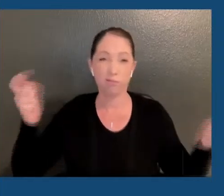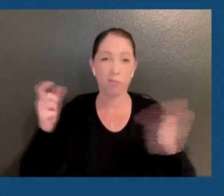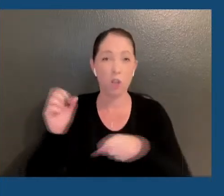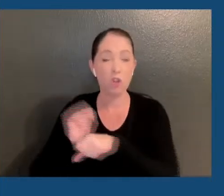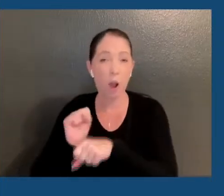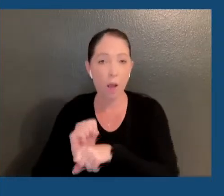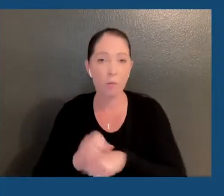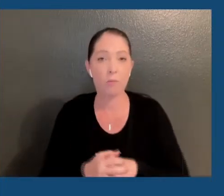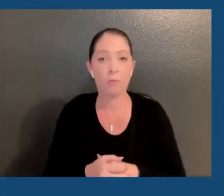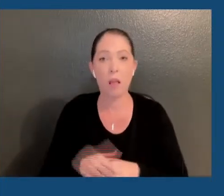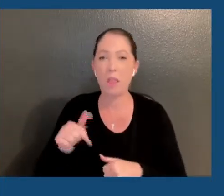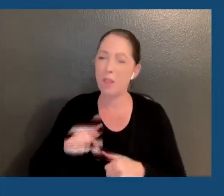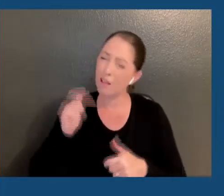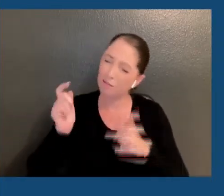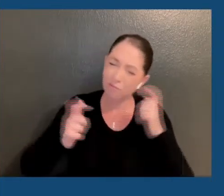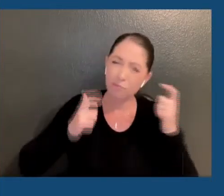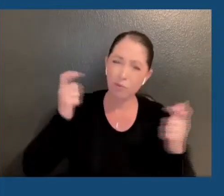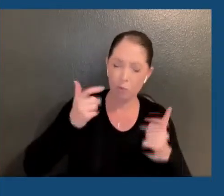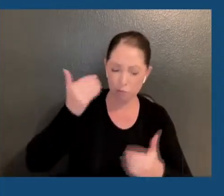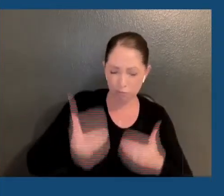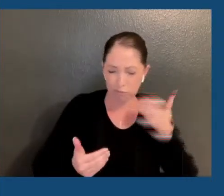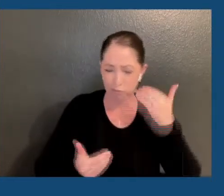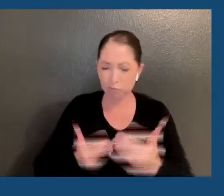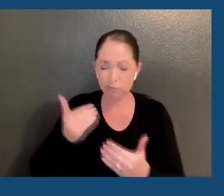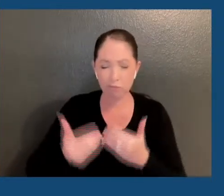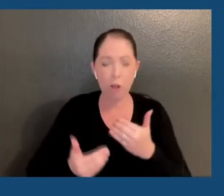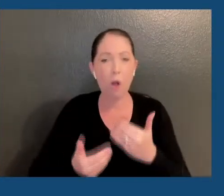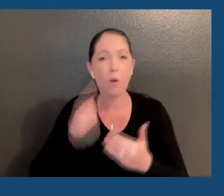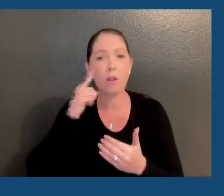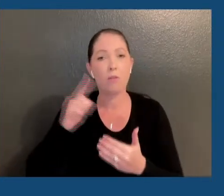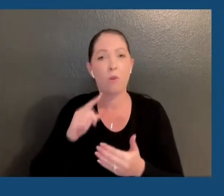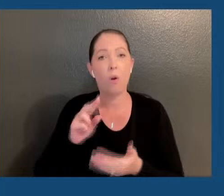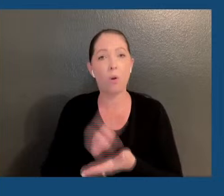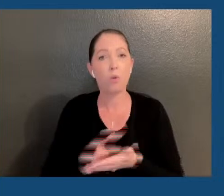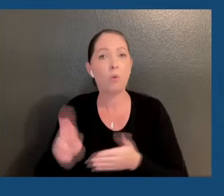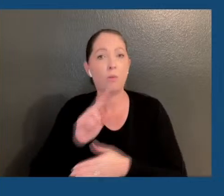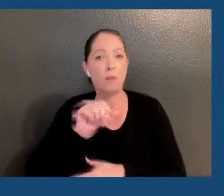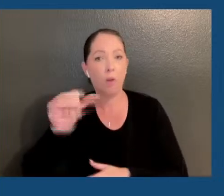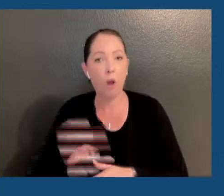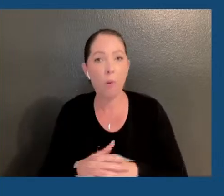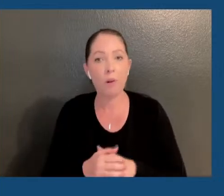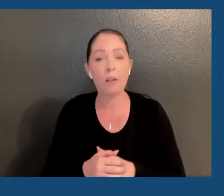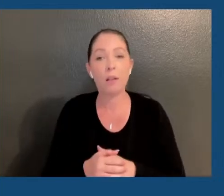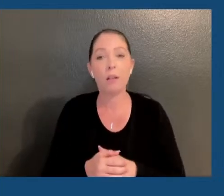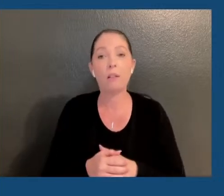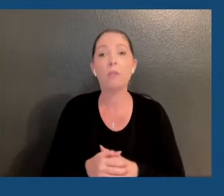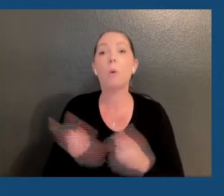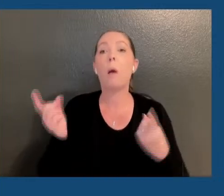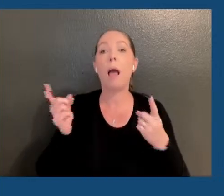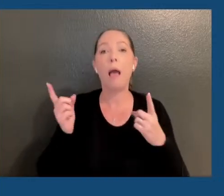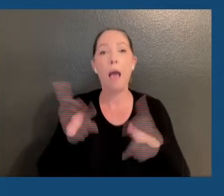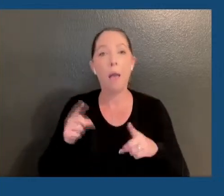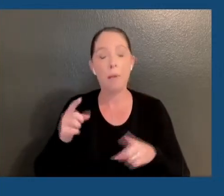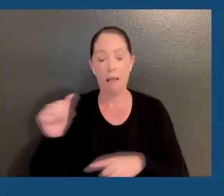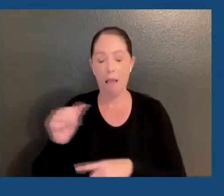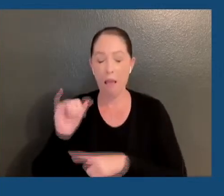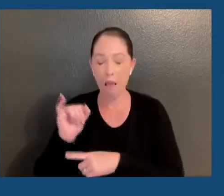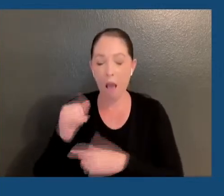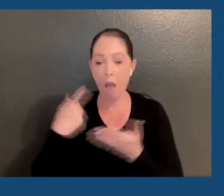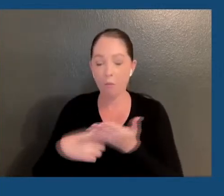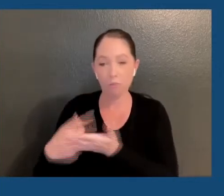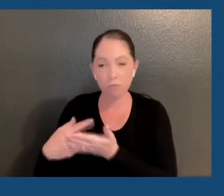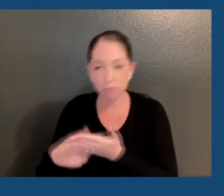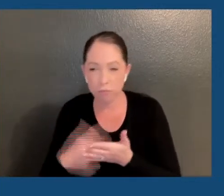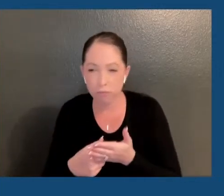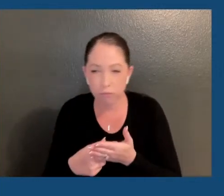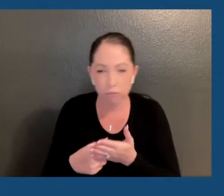forward for the University at Albany. We are national leaders, so when these discussions about AI started emerging, we